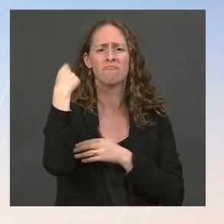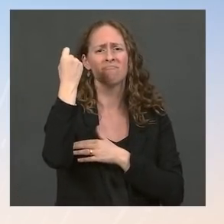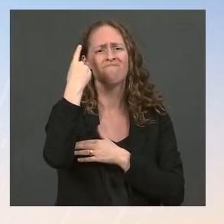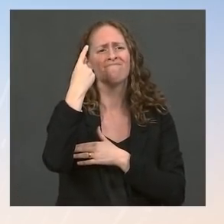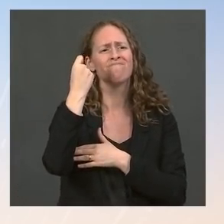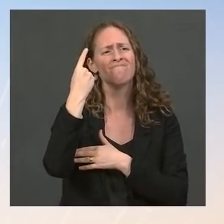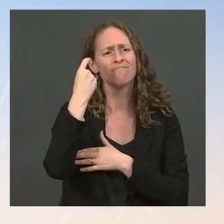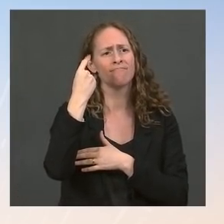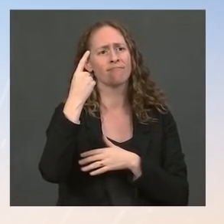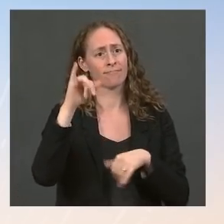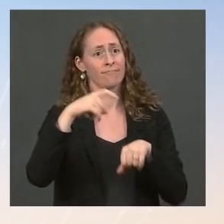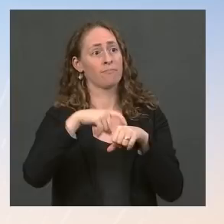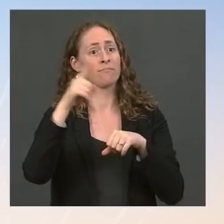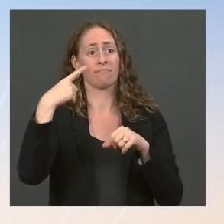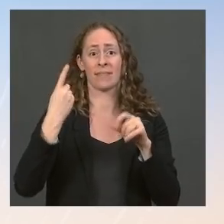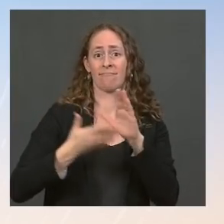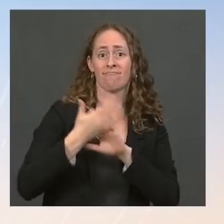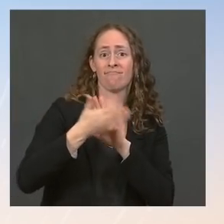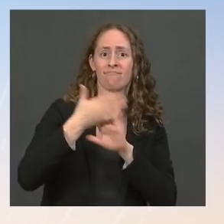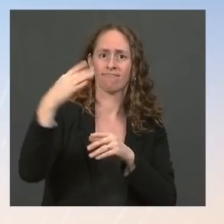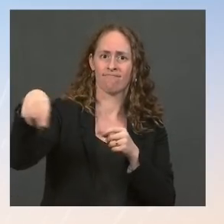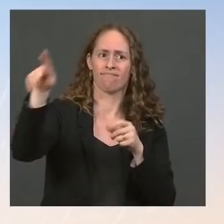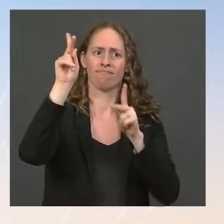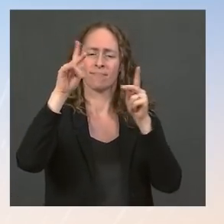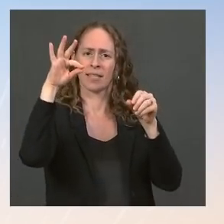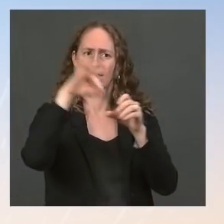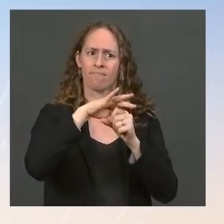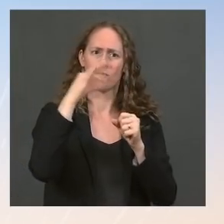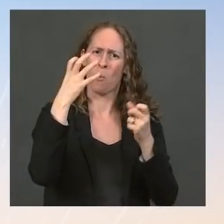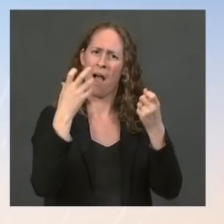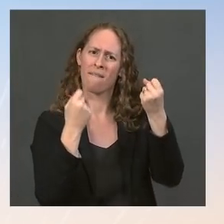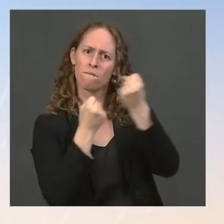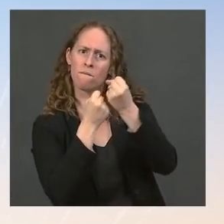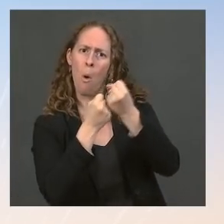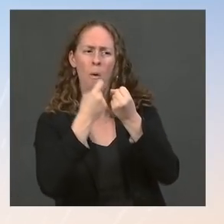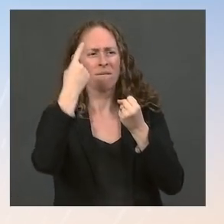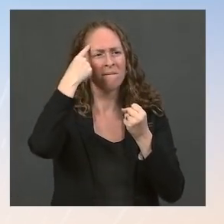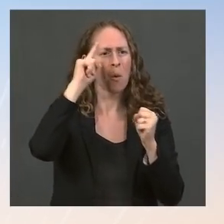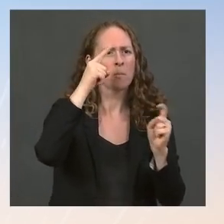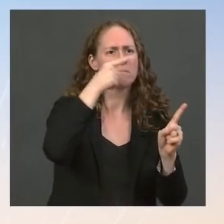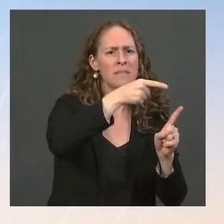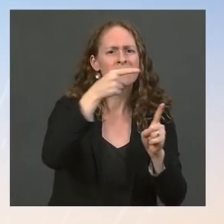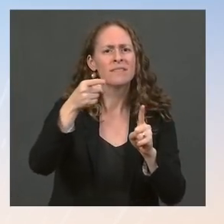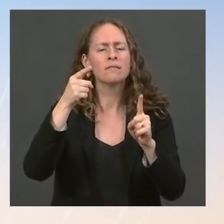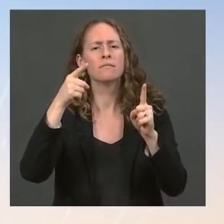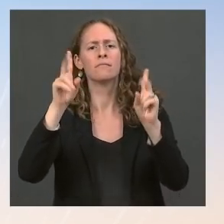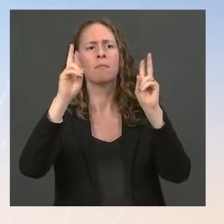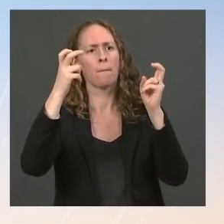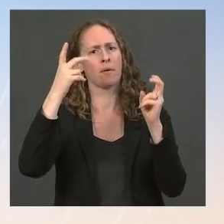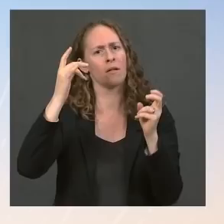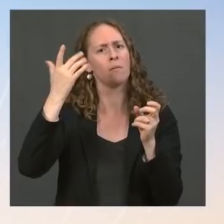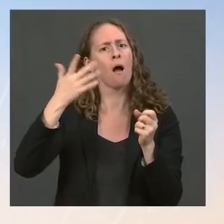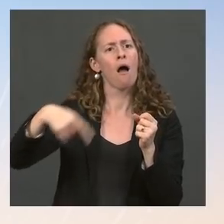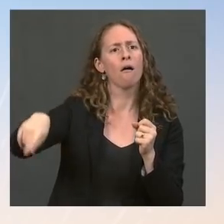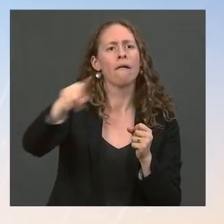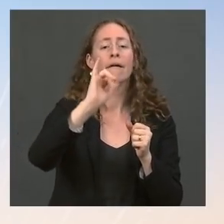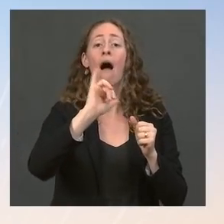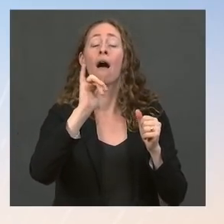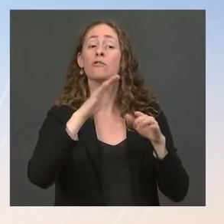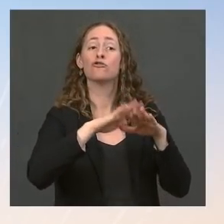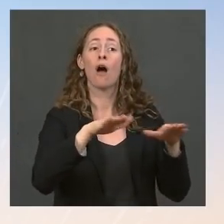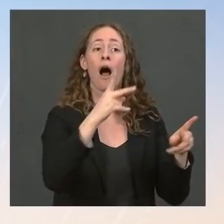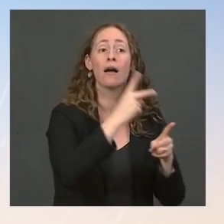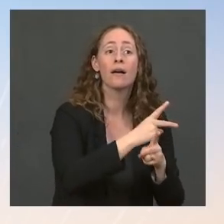and get things done for their constituents, to fight for particular issues that are important to them, whether it's childcare, the child tax credit,